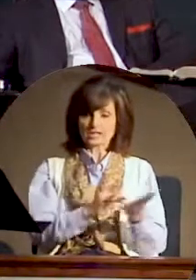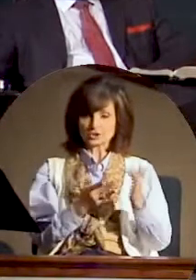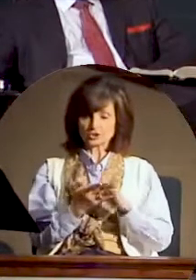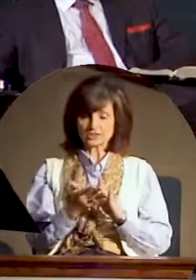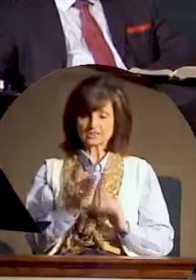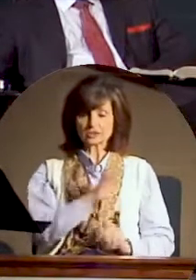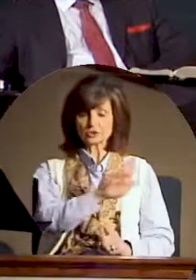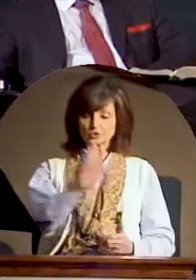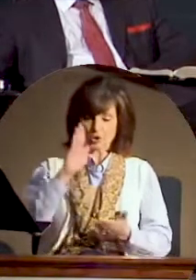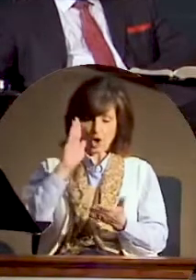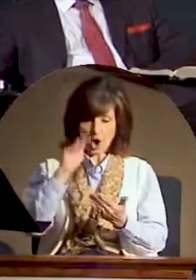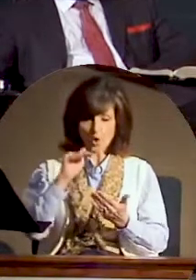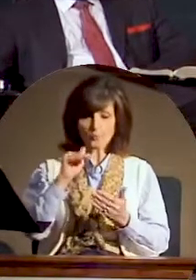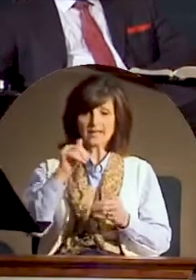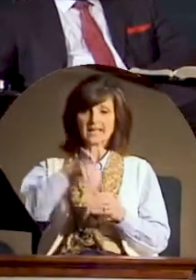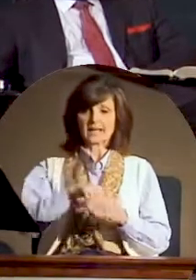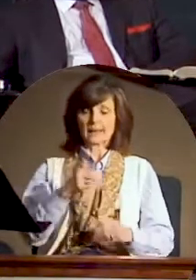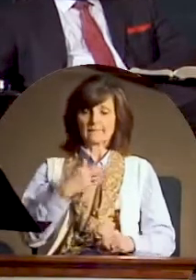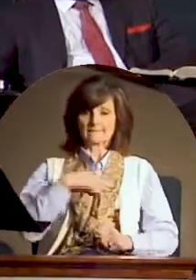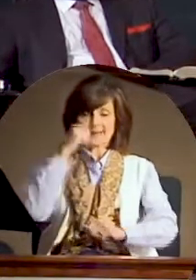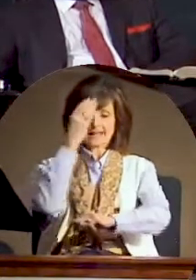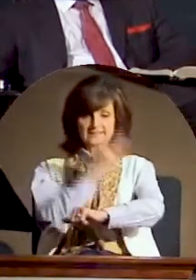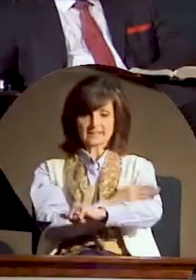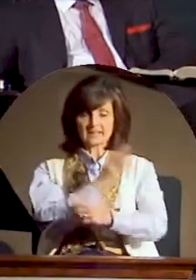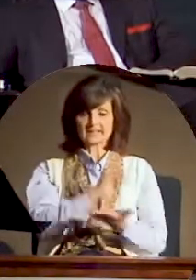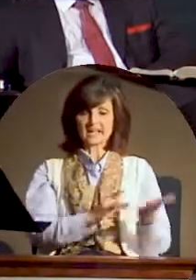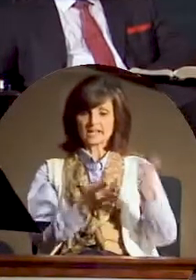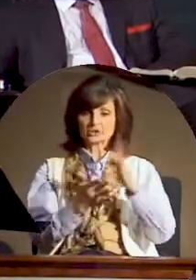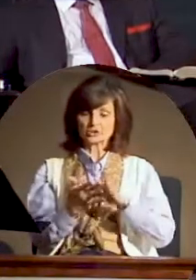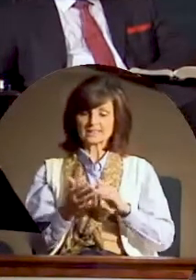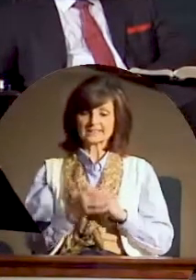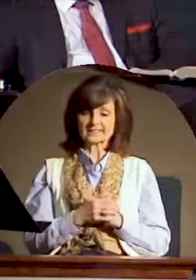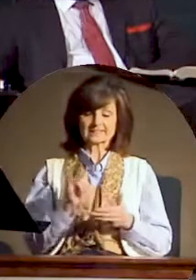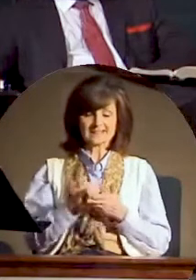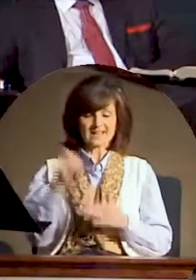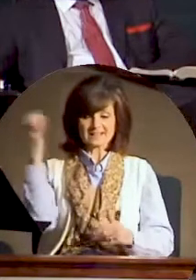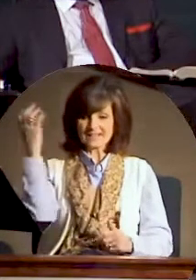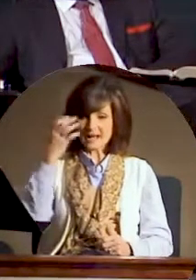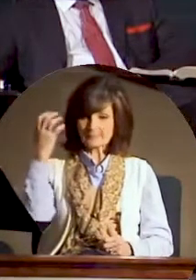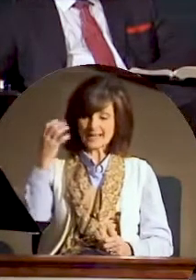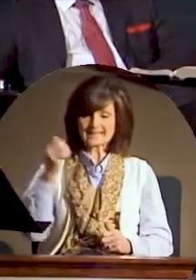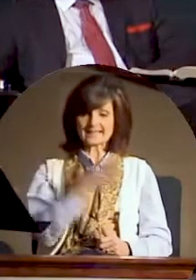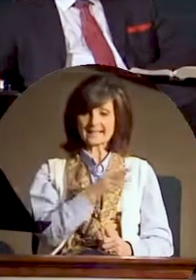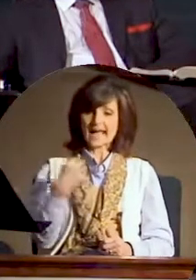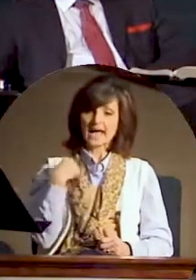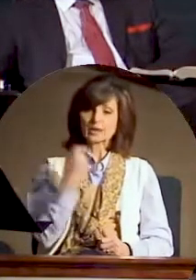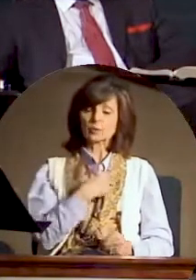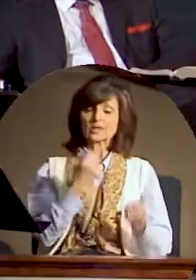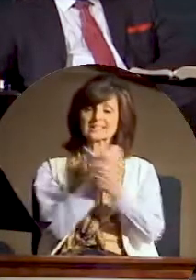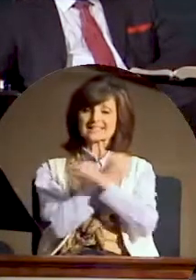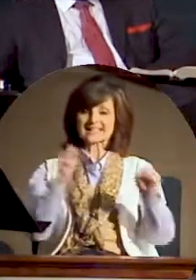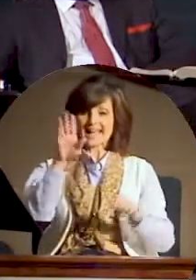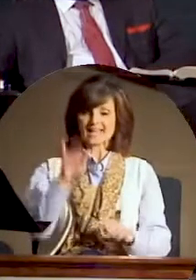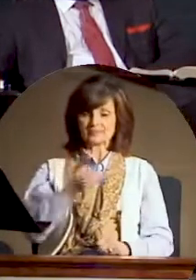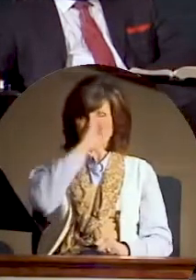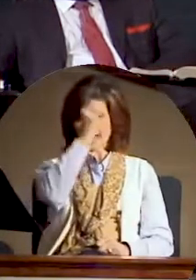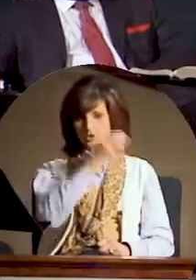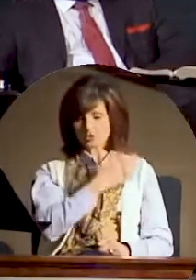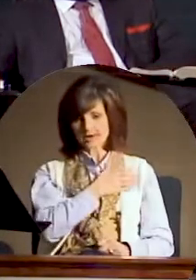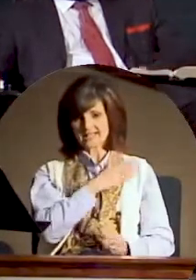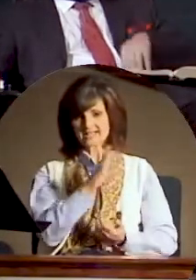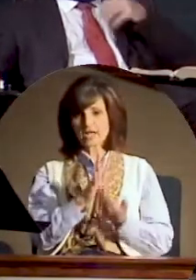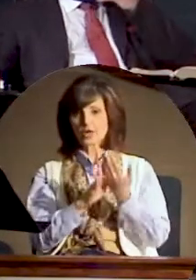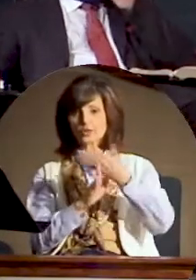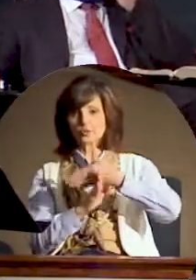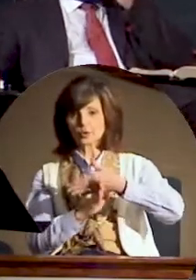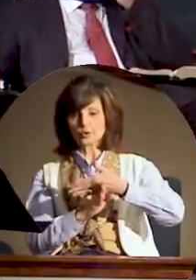your hope in the person of my Son, the Lord Jesus. Isn't that amazing? And we're saved by grace